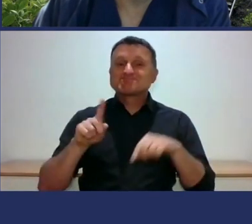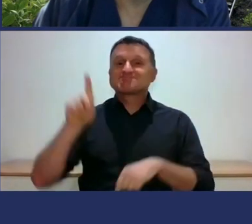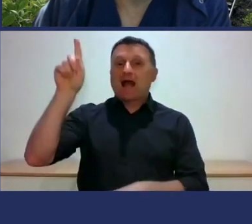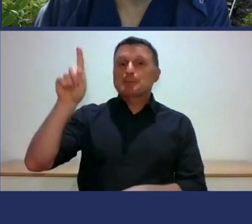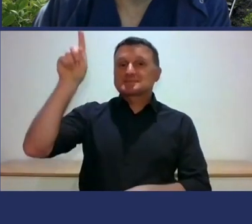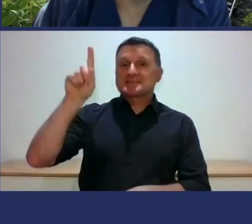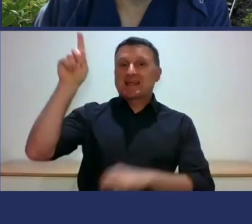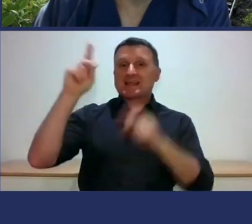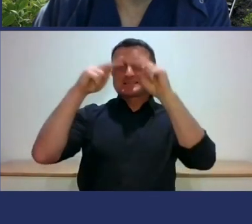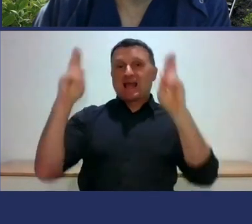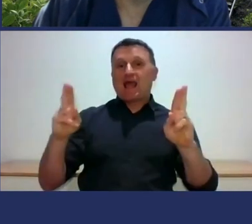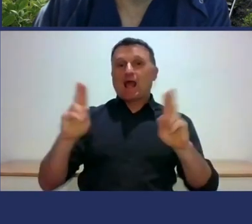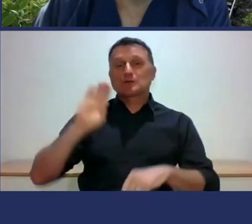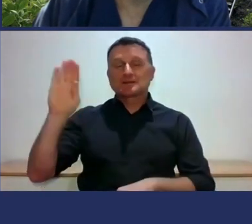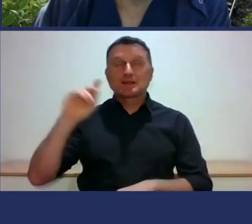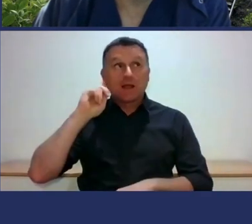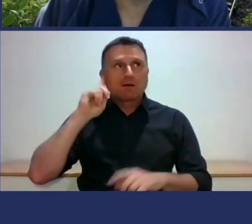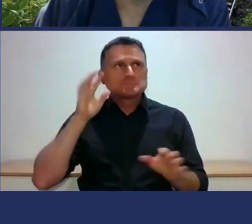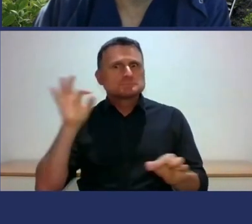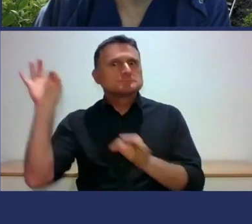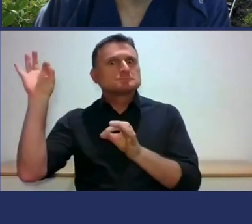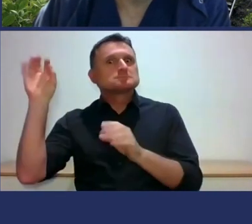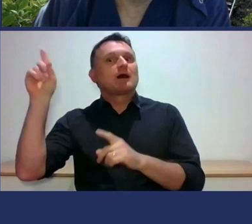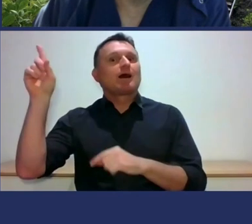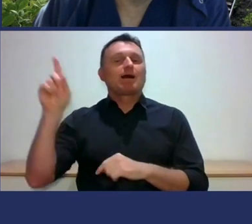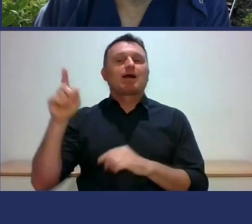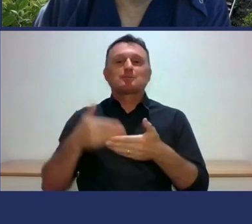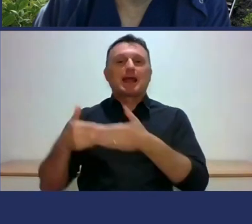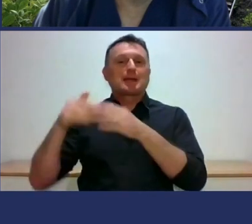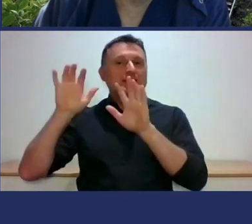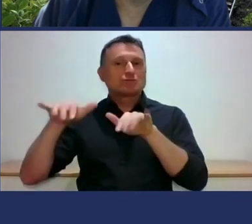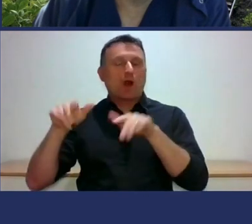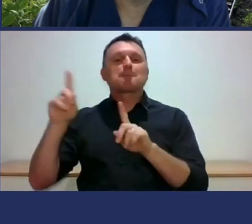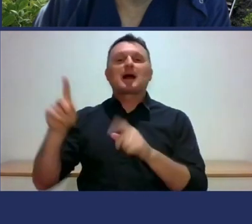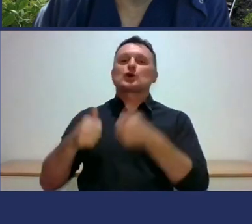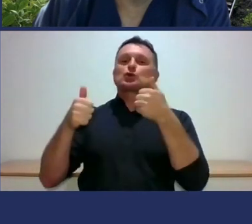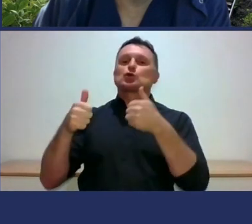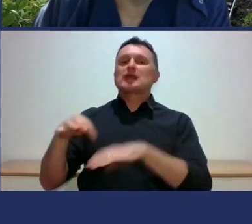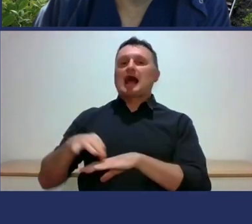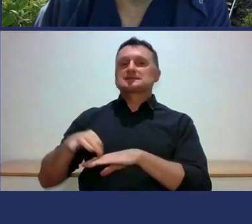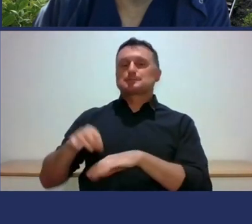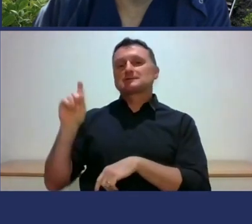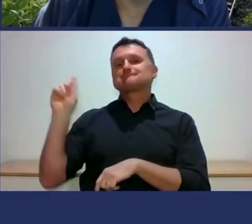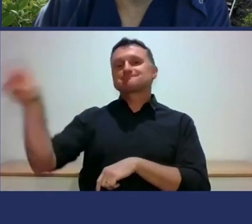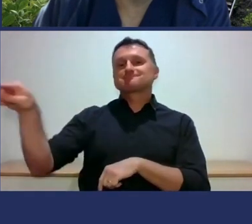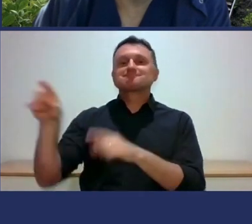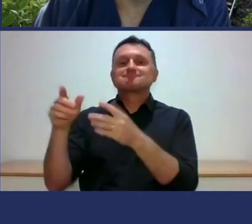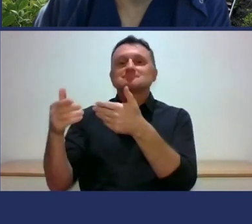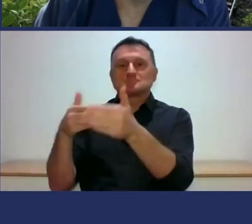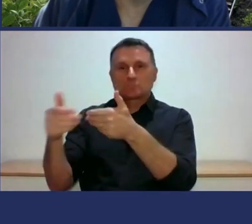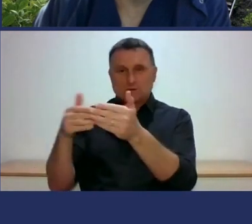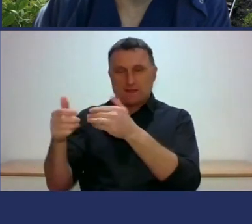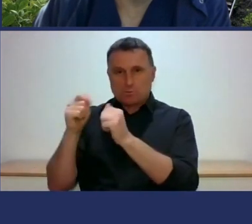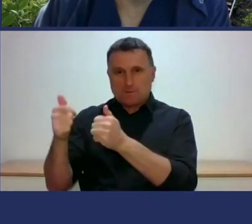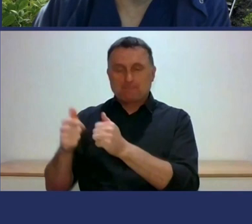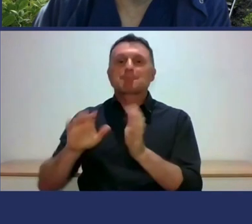but my husband is on the case and I am looking through your questions. Oh, this is an interesting one. Kat wants to